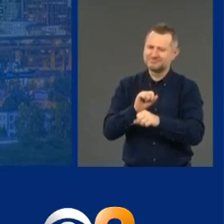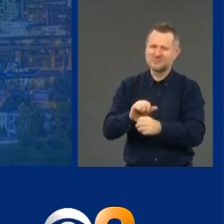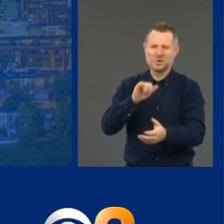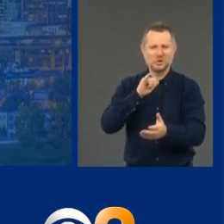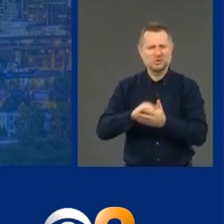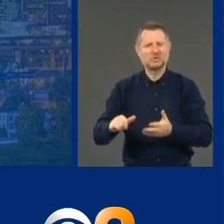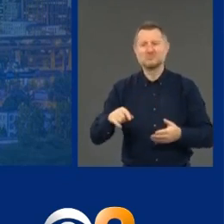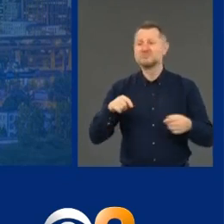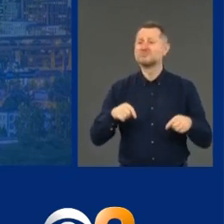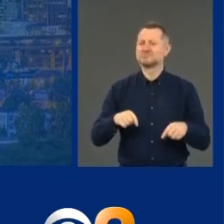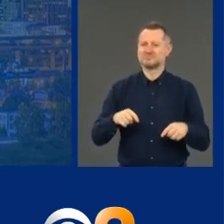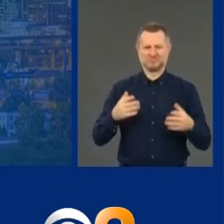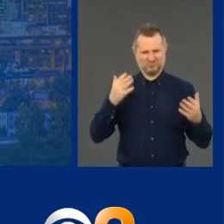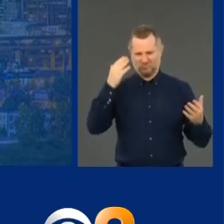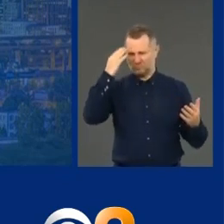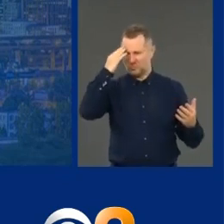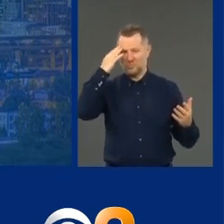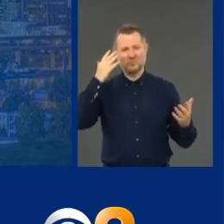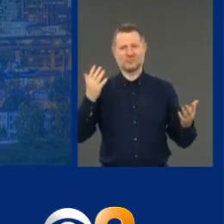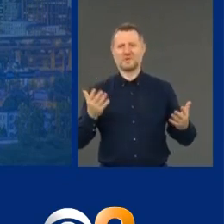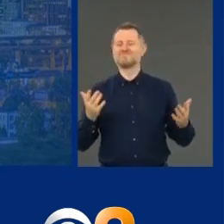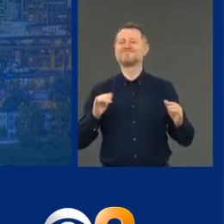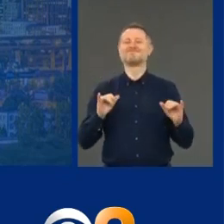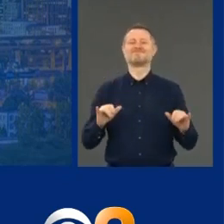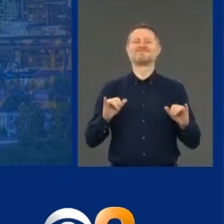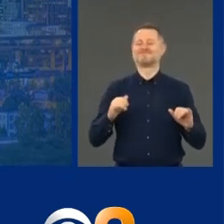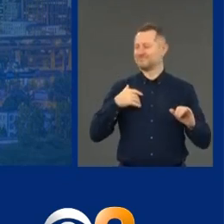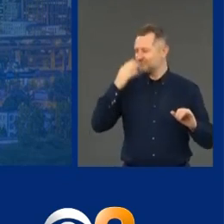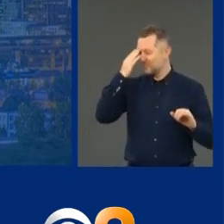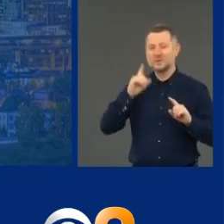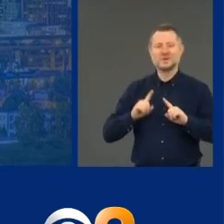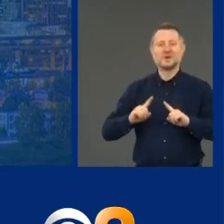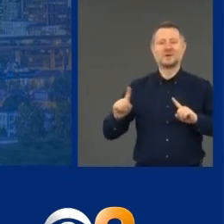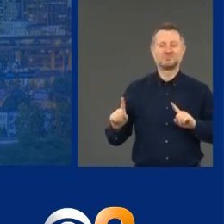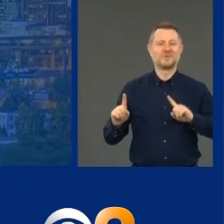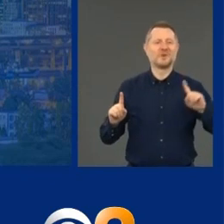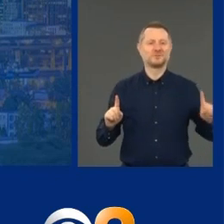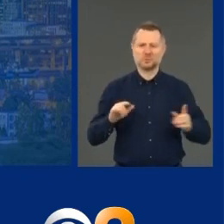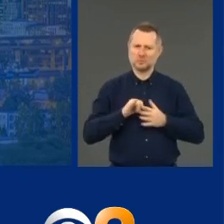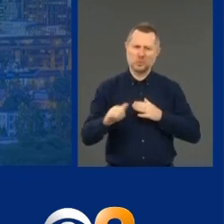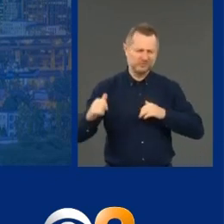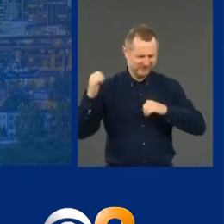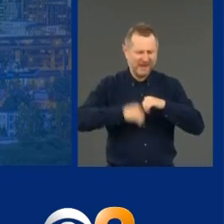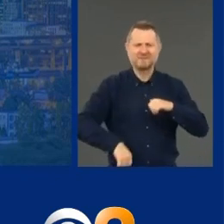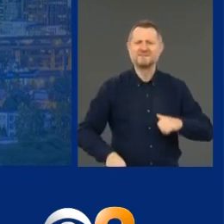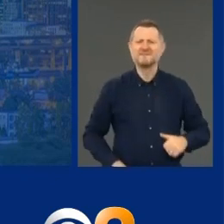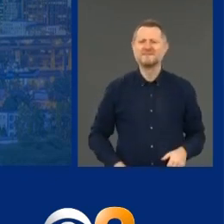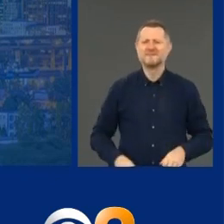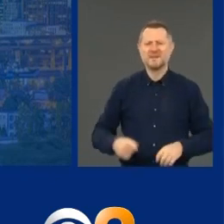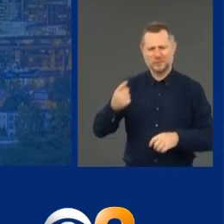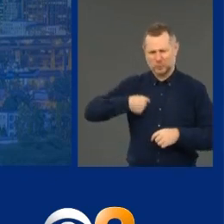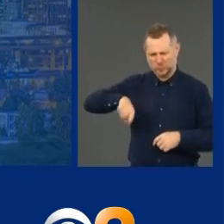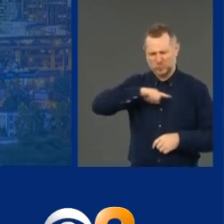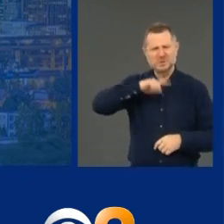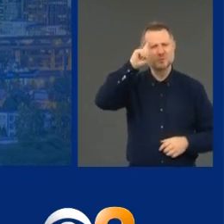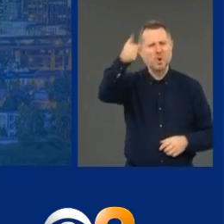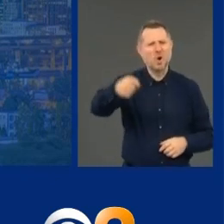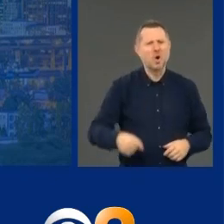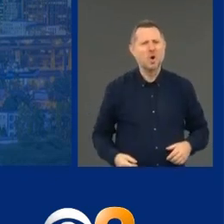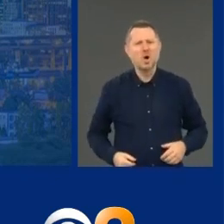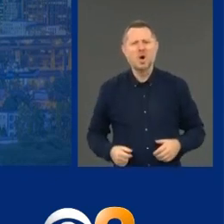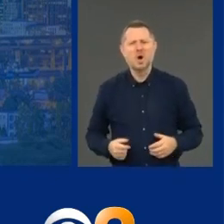social acceptance and culture of being New York tough, which is smart.